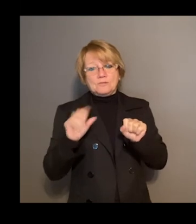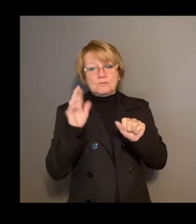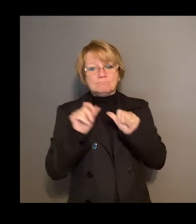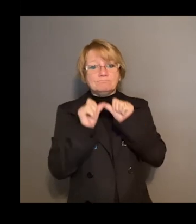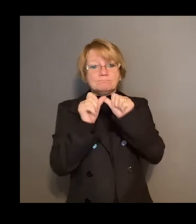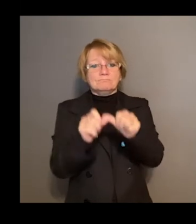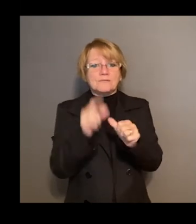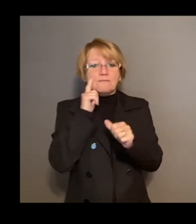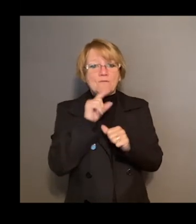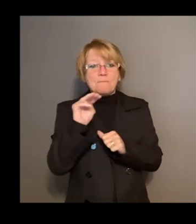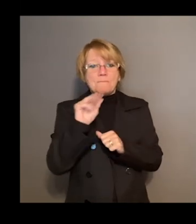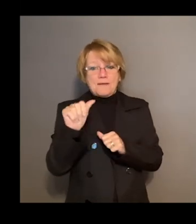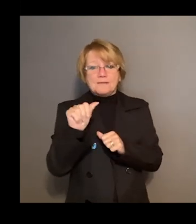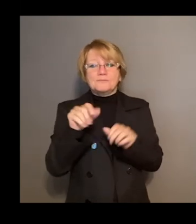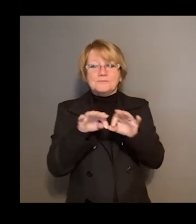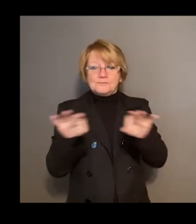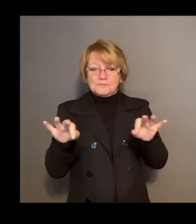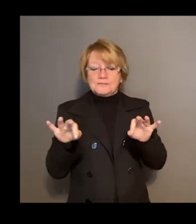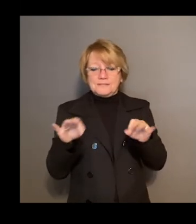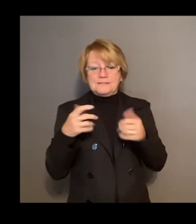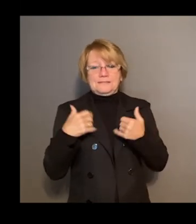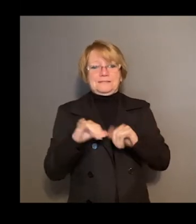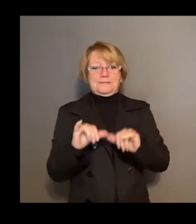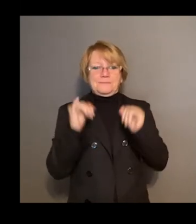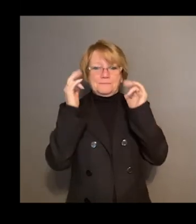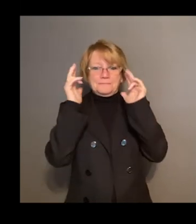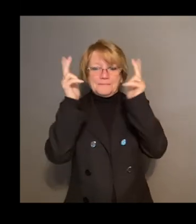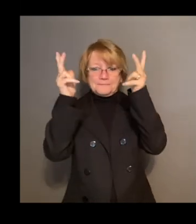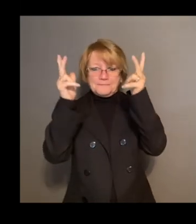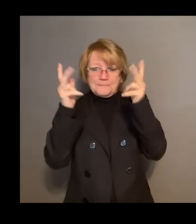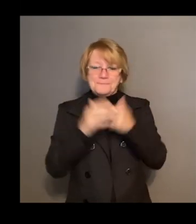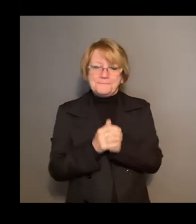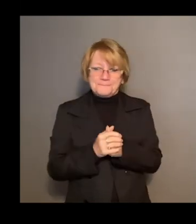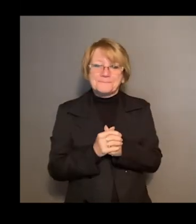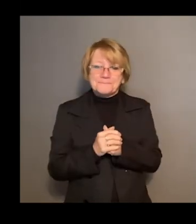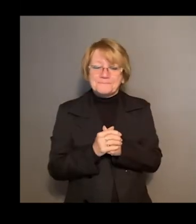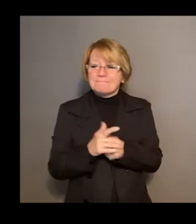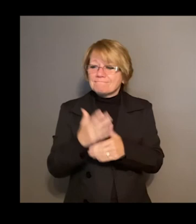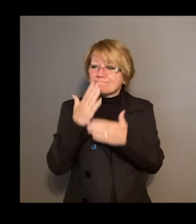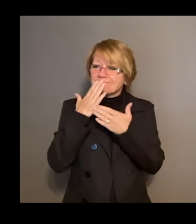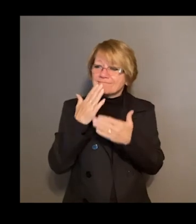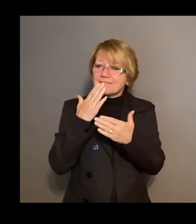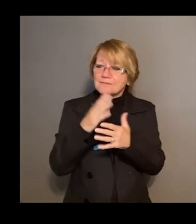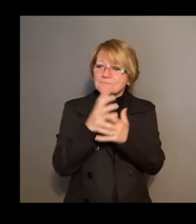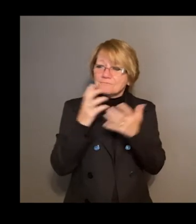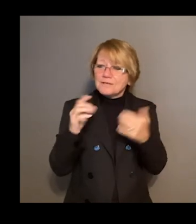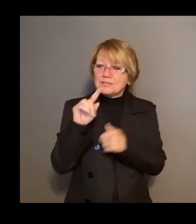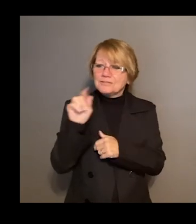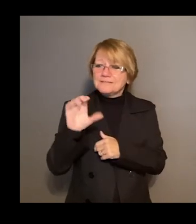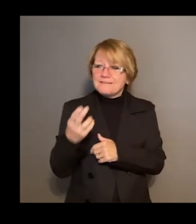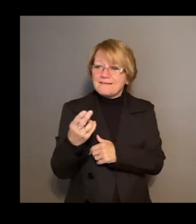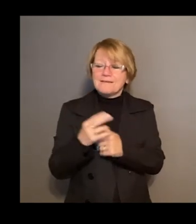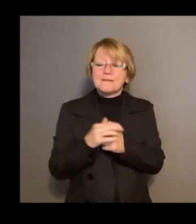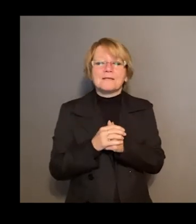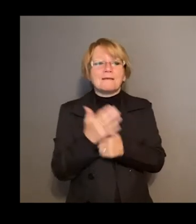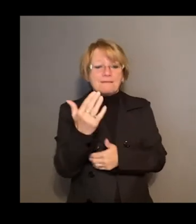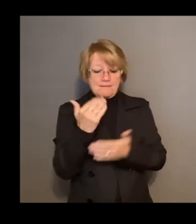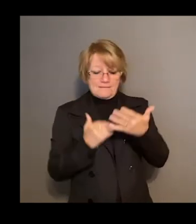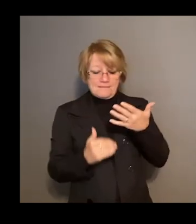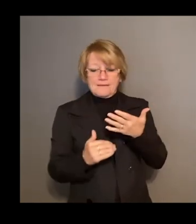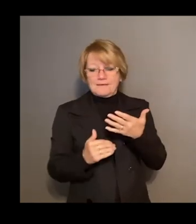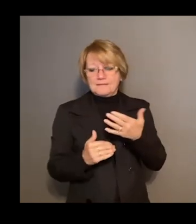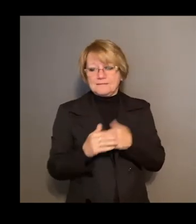degree and potentially going for my master's at Roberts Wesleyan College and still playing basketball. Thank you so